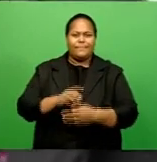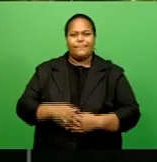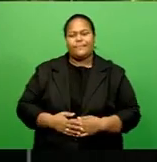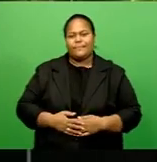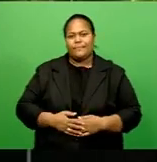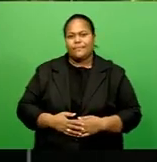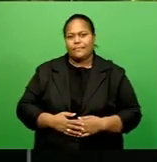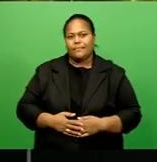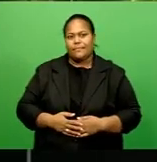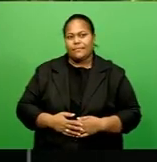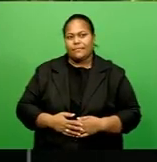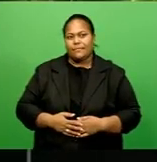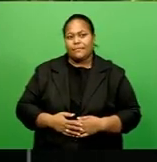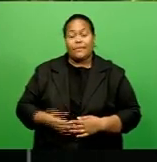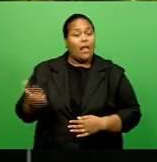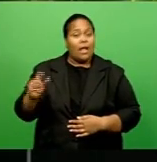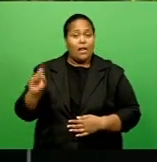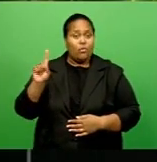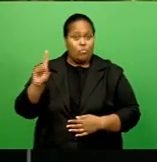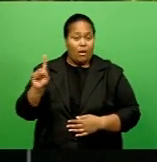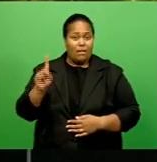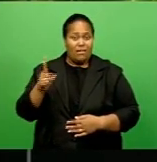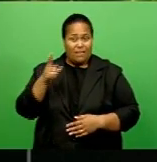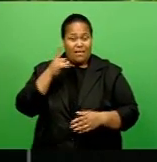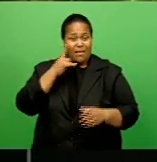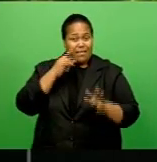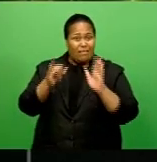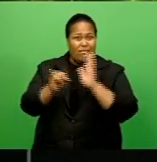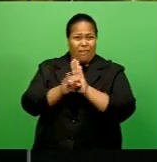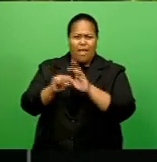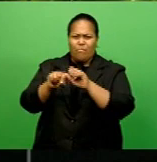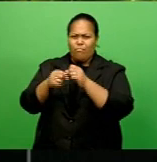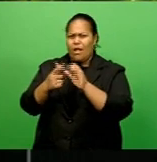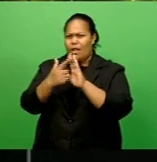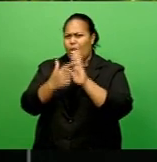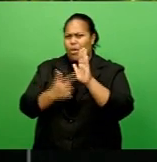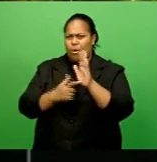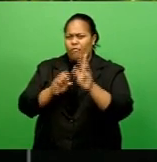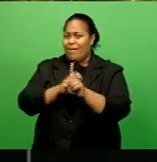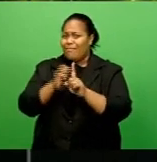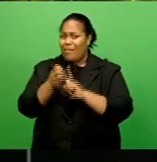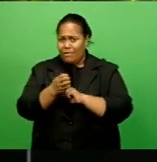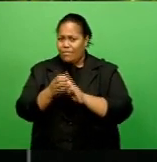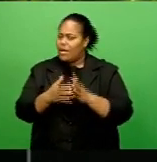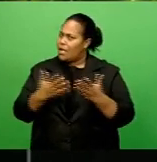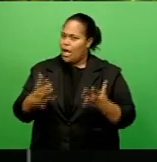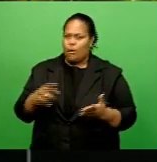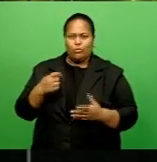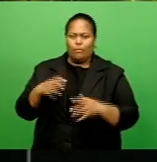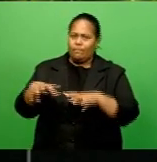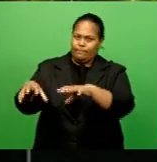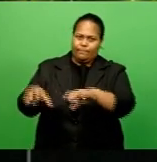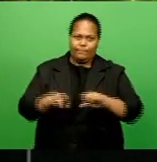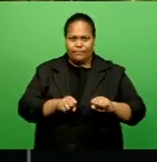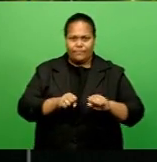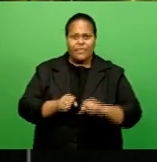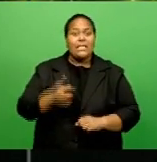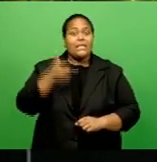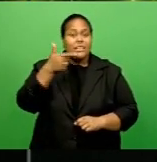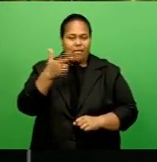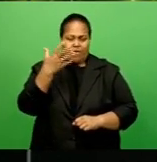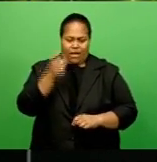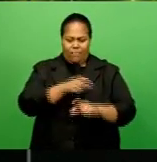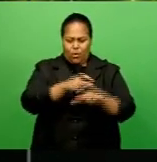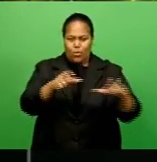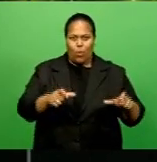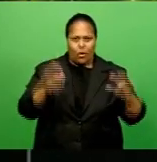News. Anyone caught breaking environment laws will now be taken to task following the appointment of 7 environment prosecutors.